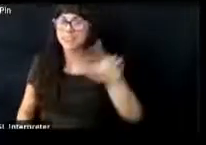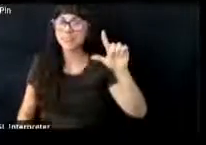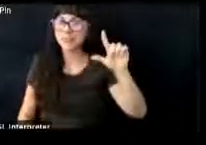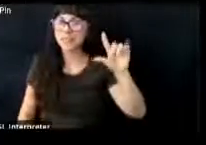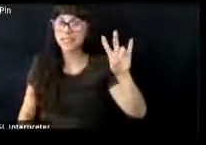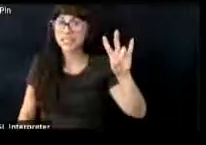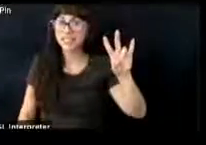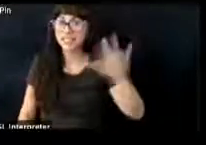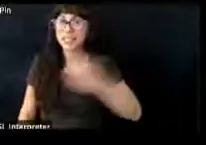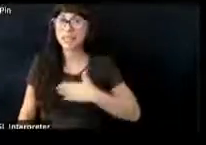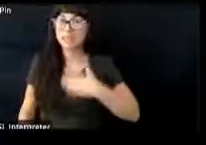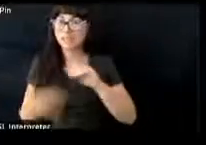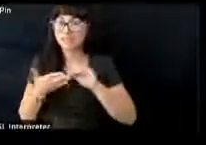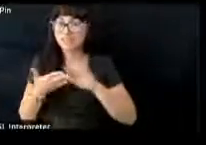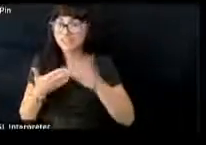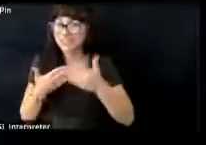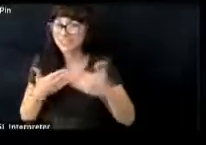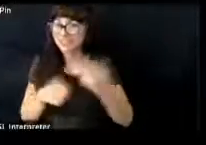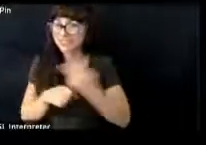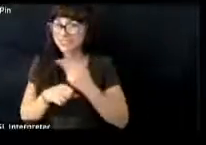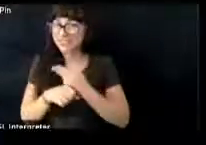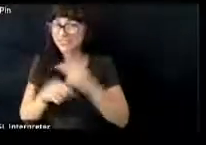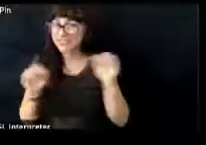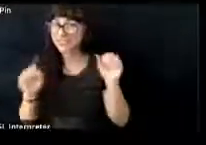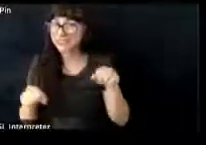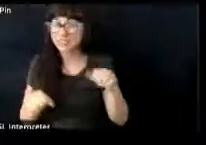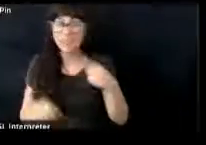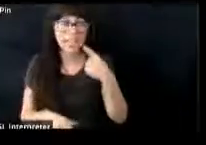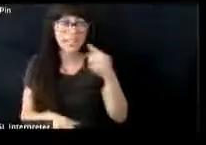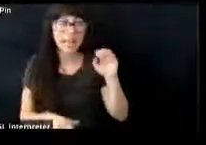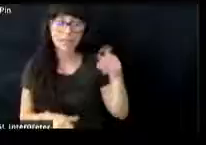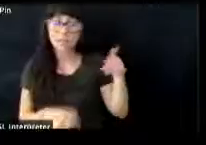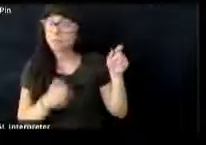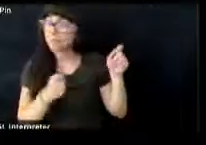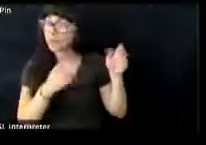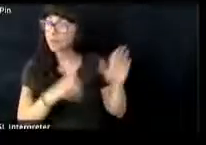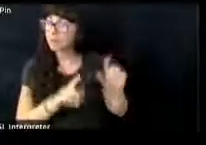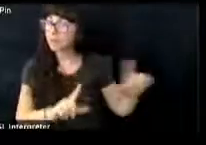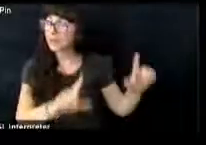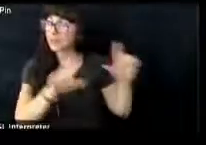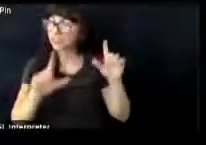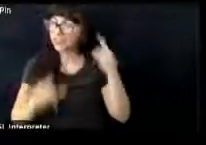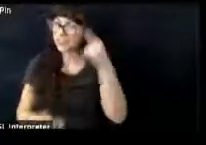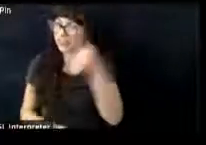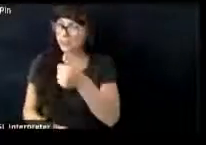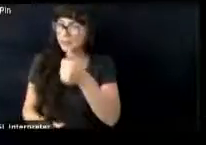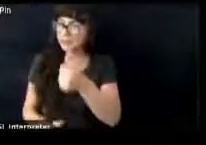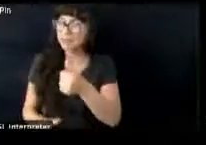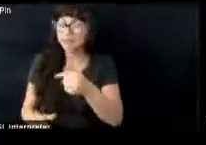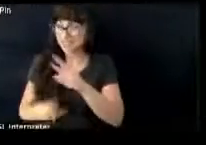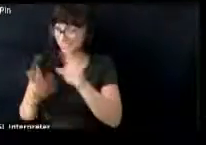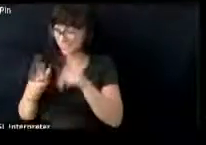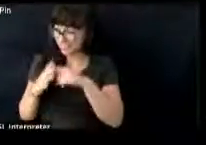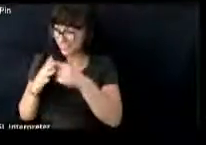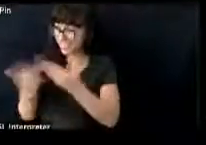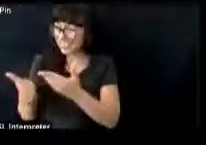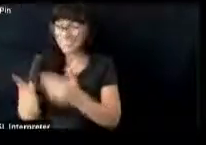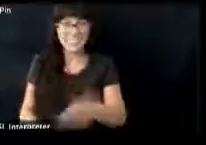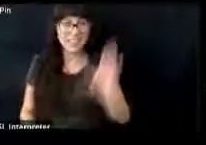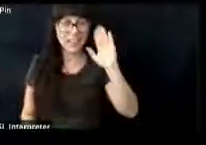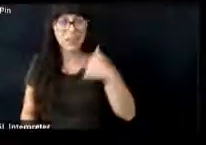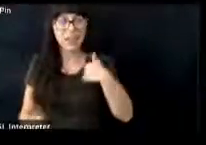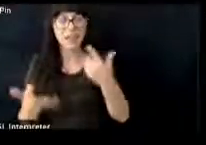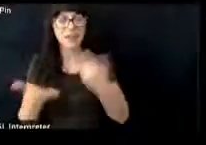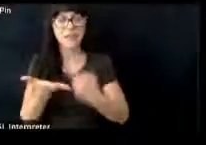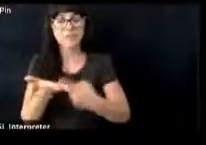of that. If you'll please let the mapper know what area you would like to discuss today, the floor is yours. Hello, I'd like to